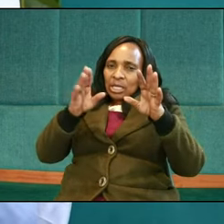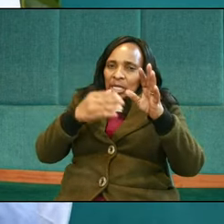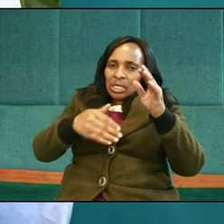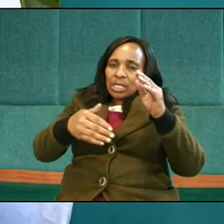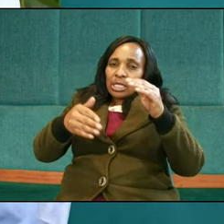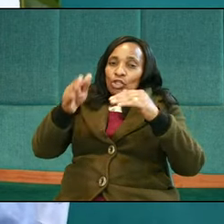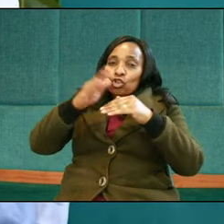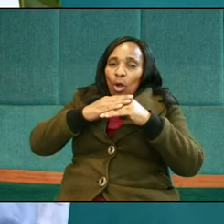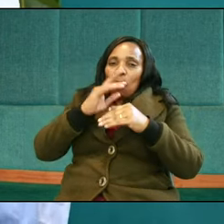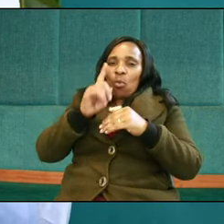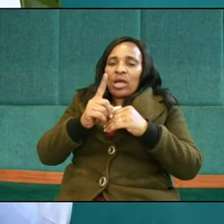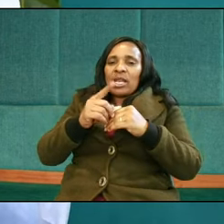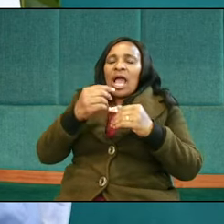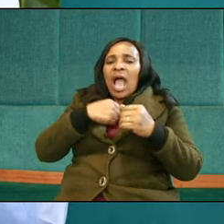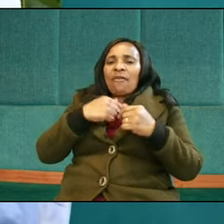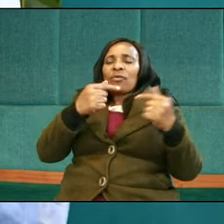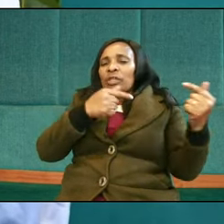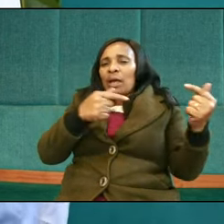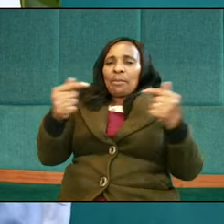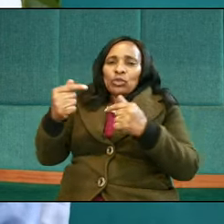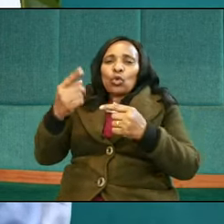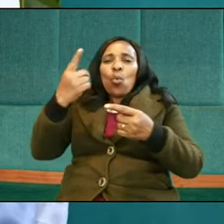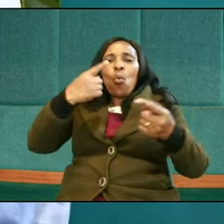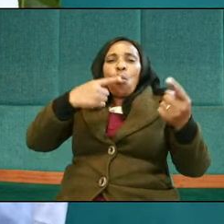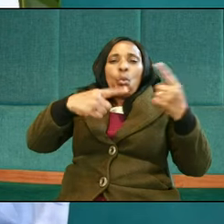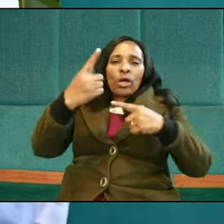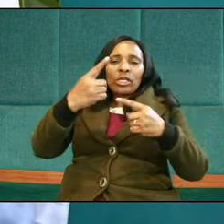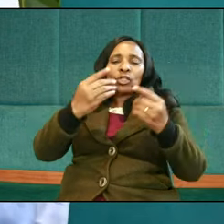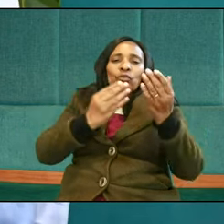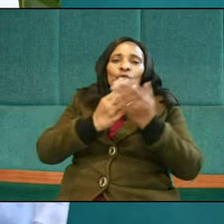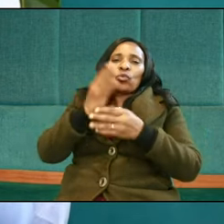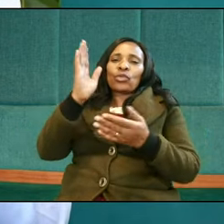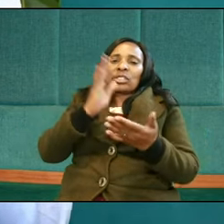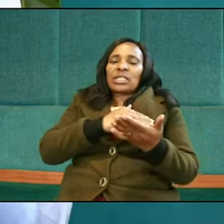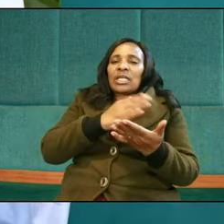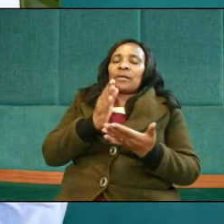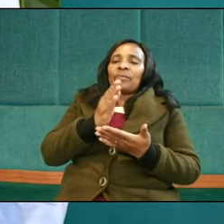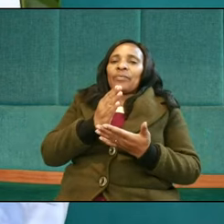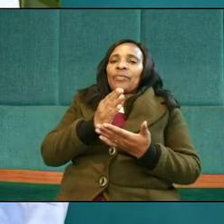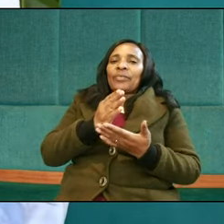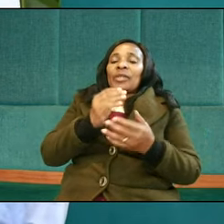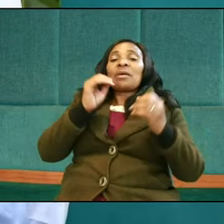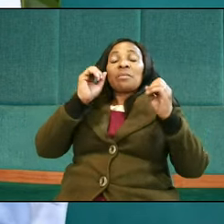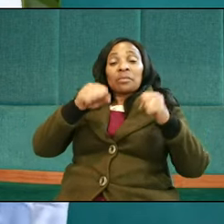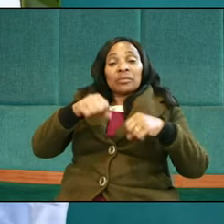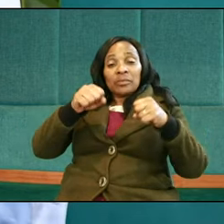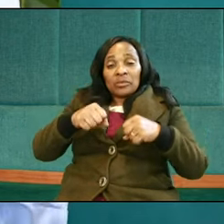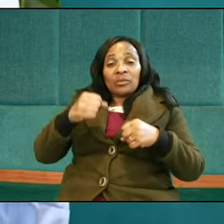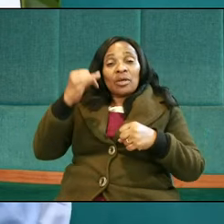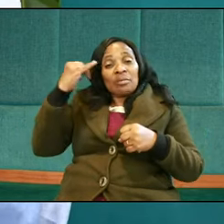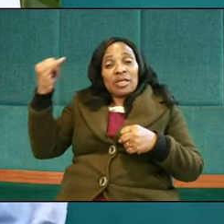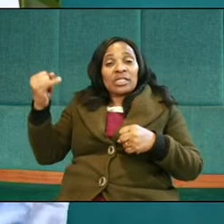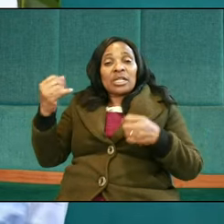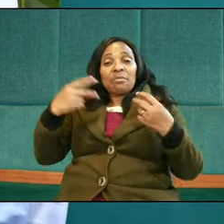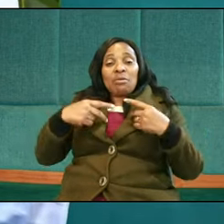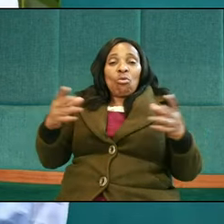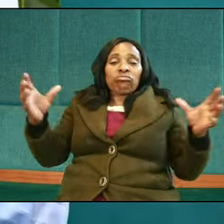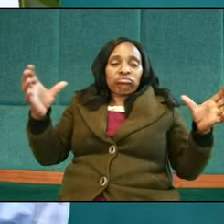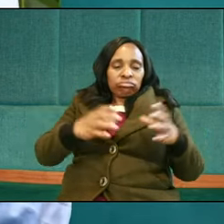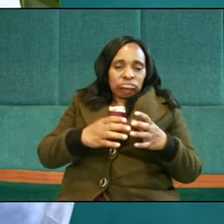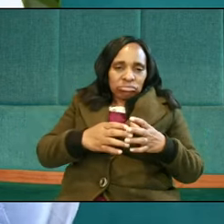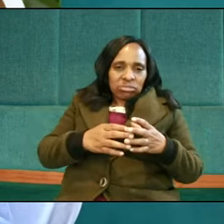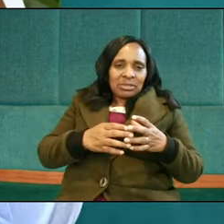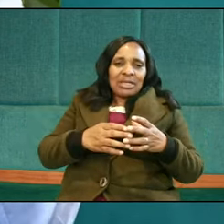had a battle victory won through singing. You can imagine, people have assembled their